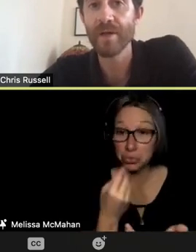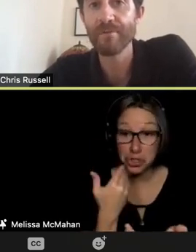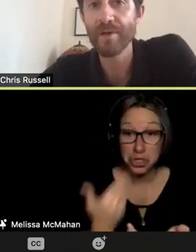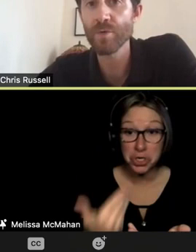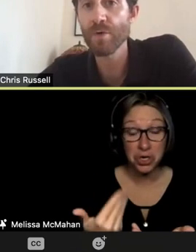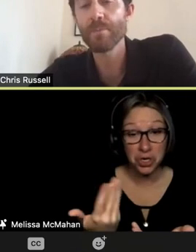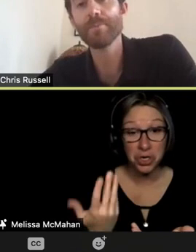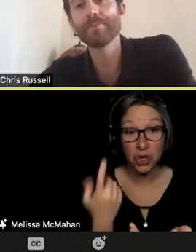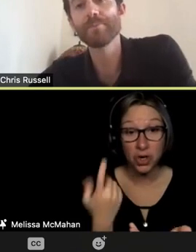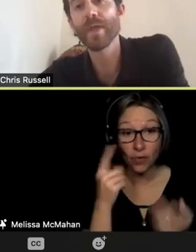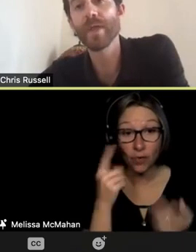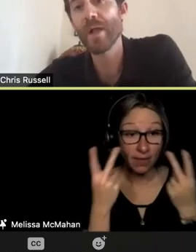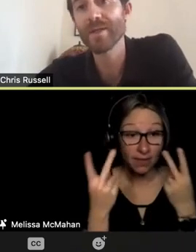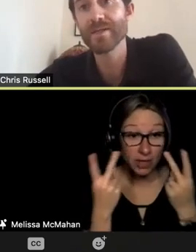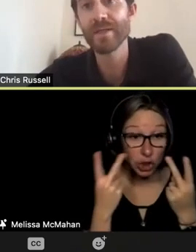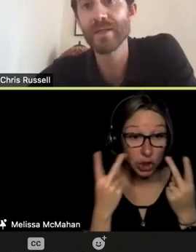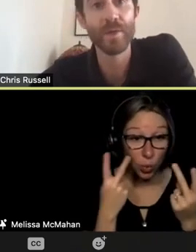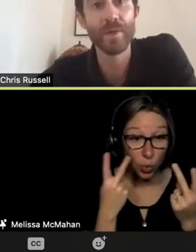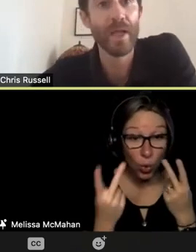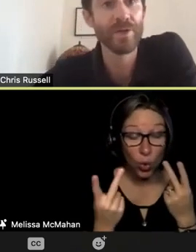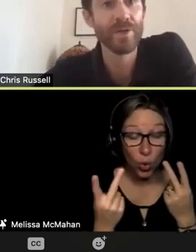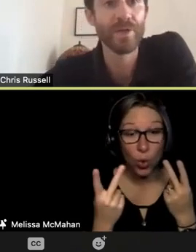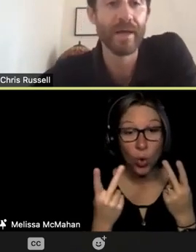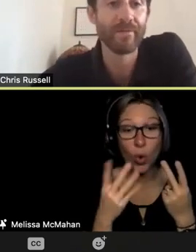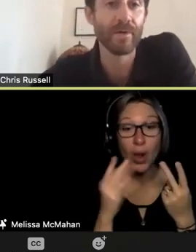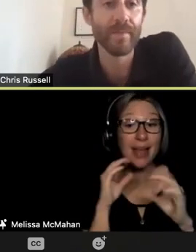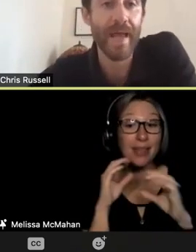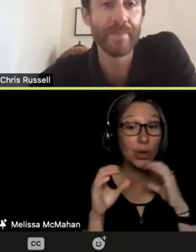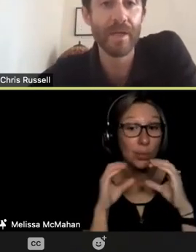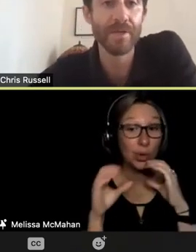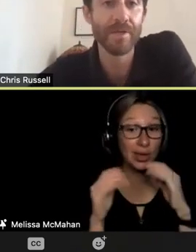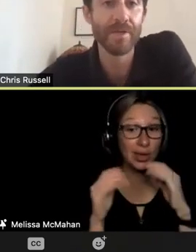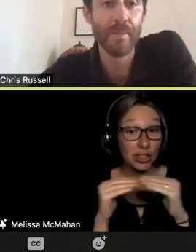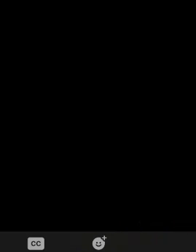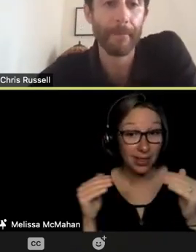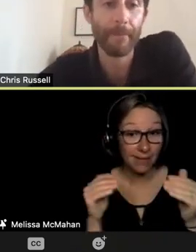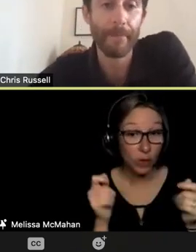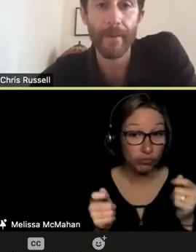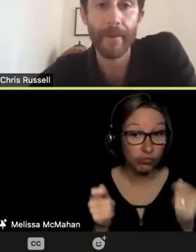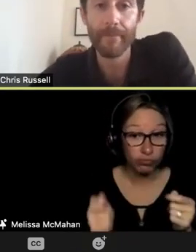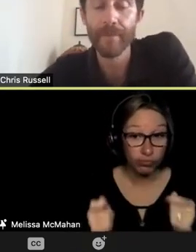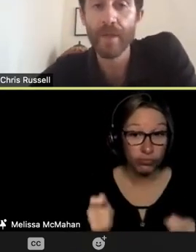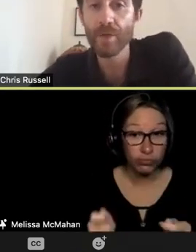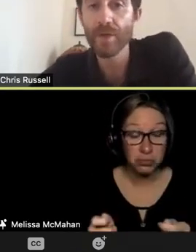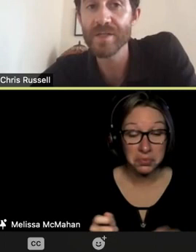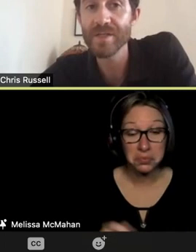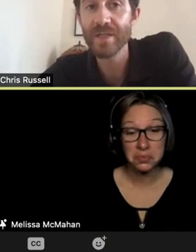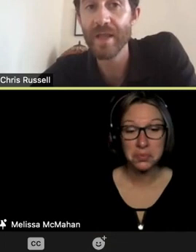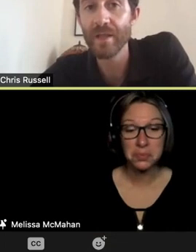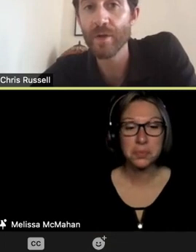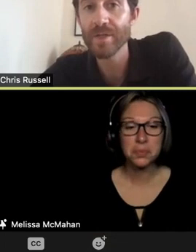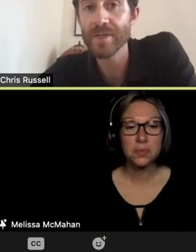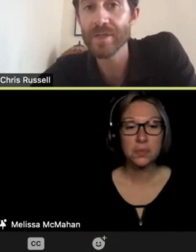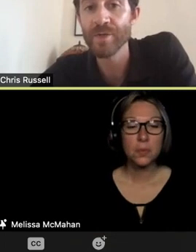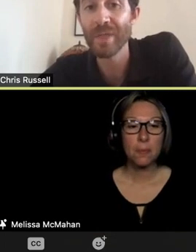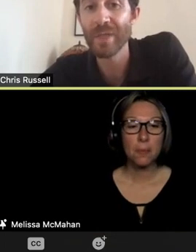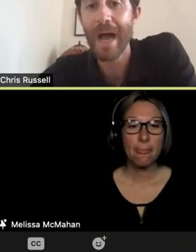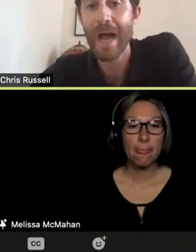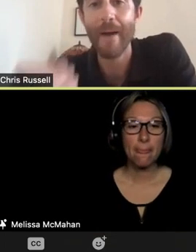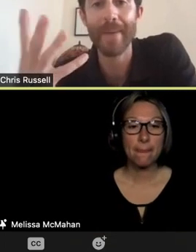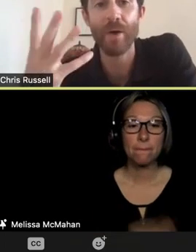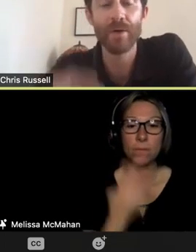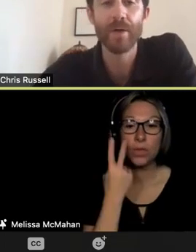terms of the visual as well as the communication level adaptations. Okay. You can see these